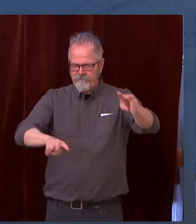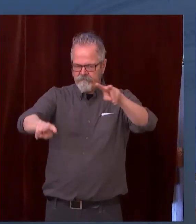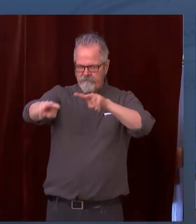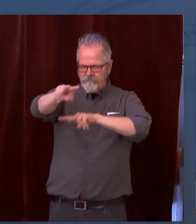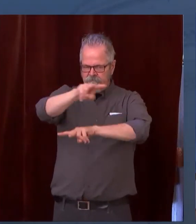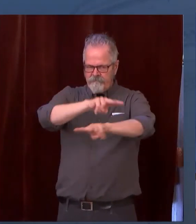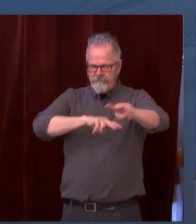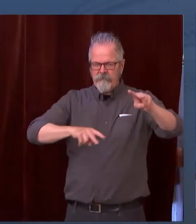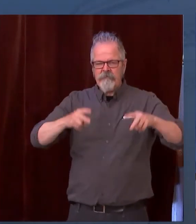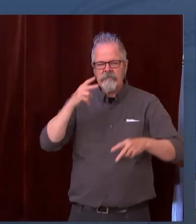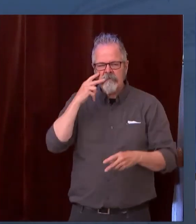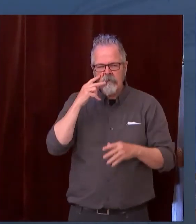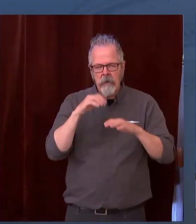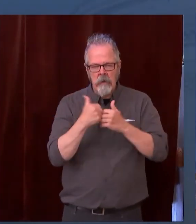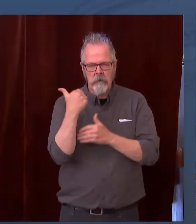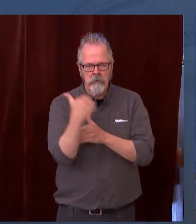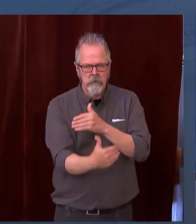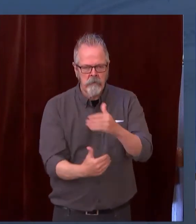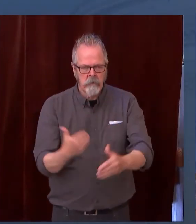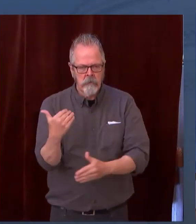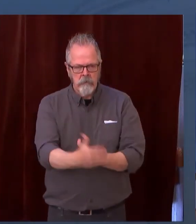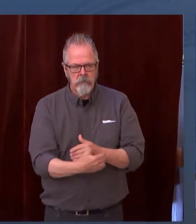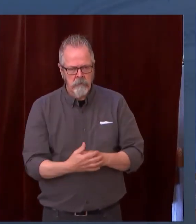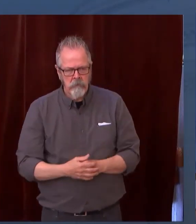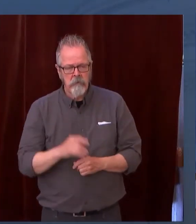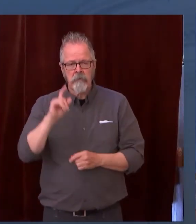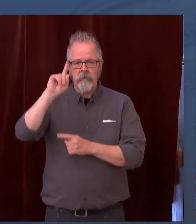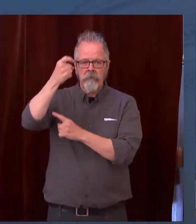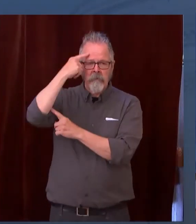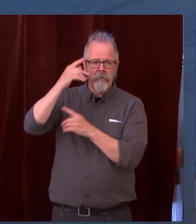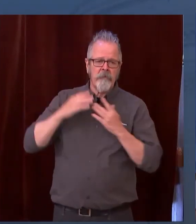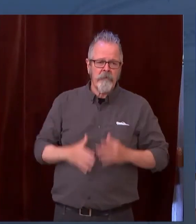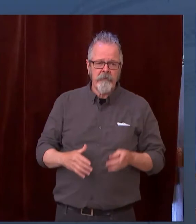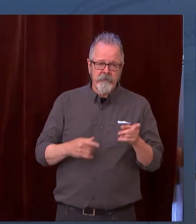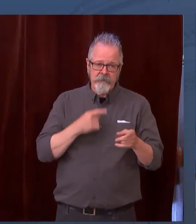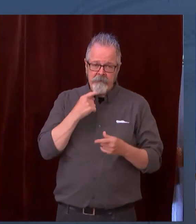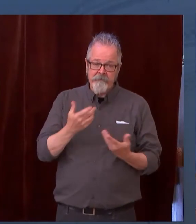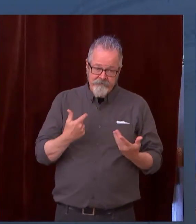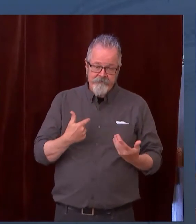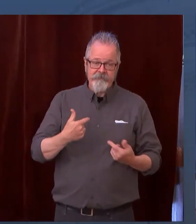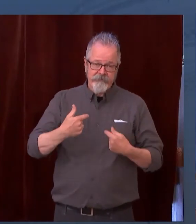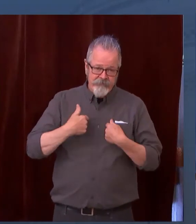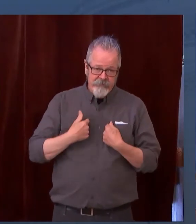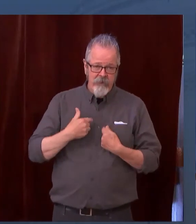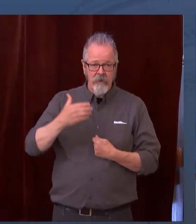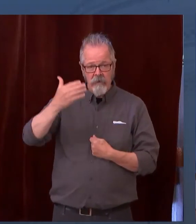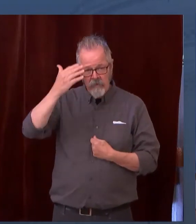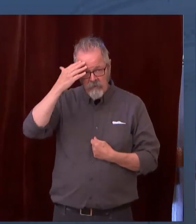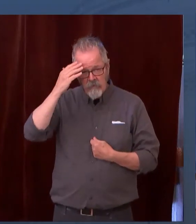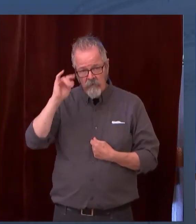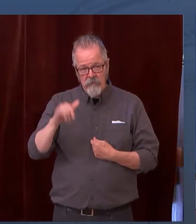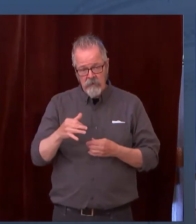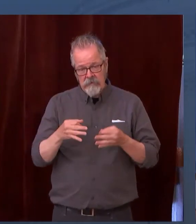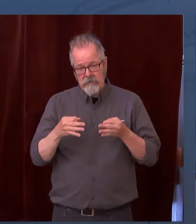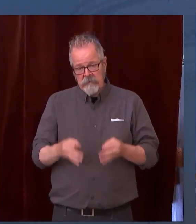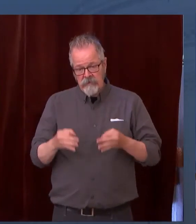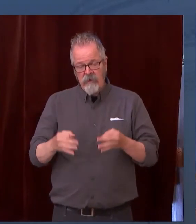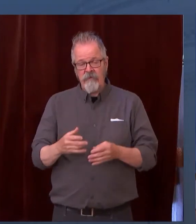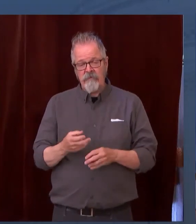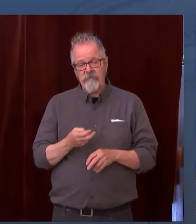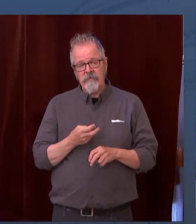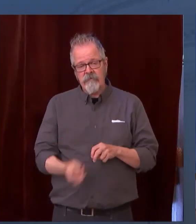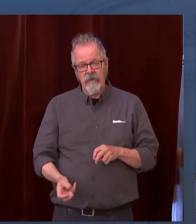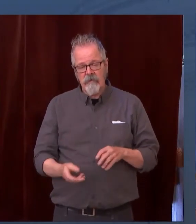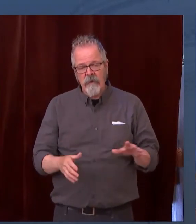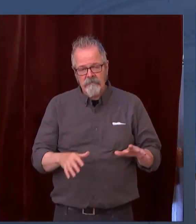Decisions are hard. If it's a saving grace at all, many, many states are in this situation right now. I got a call from a governor